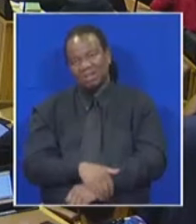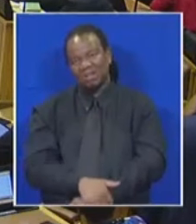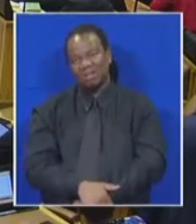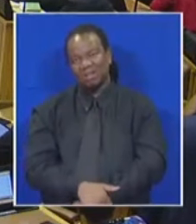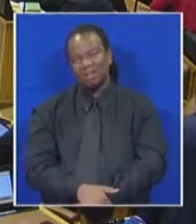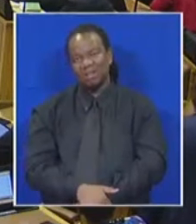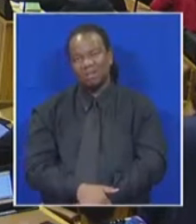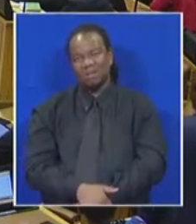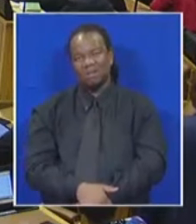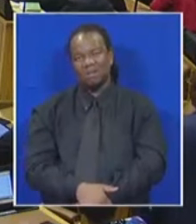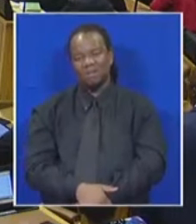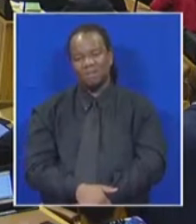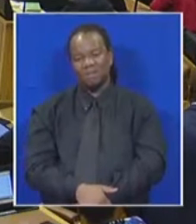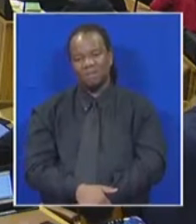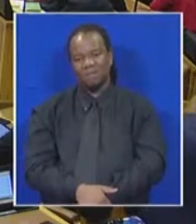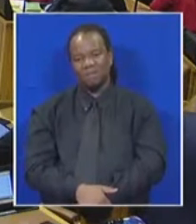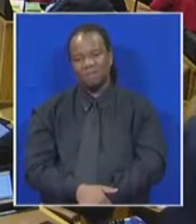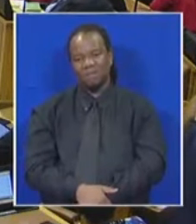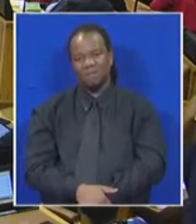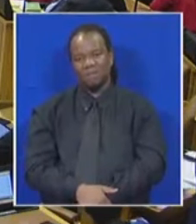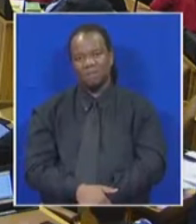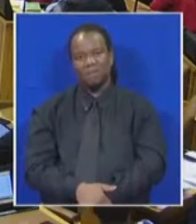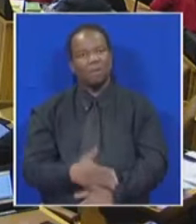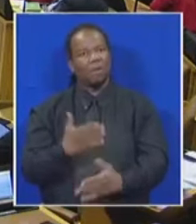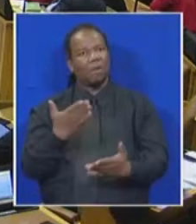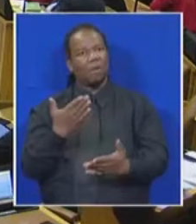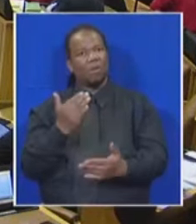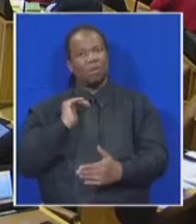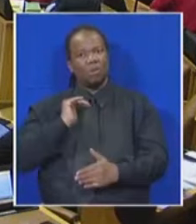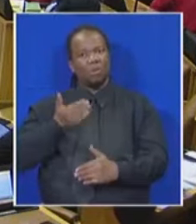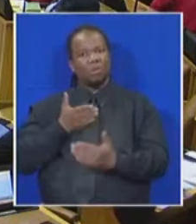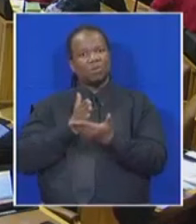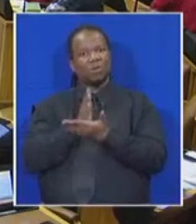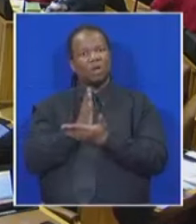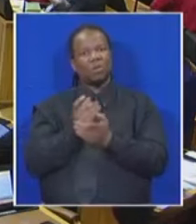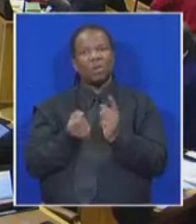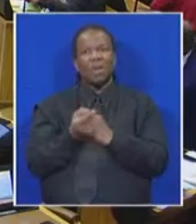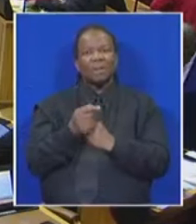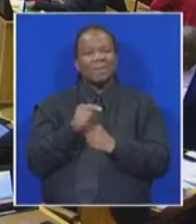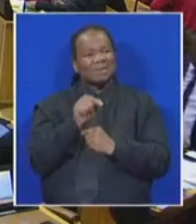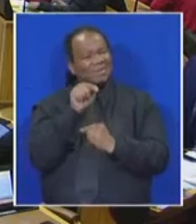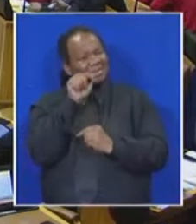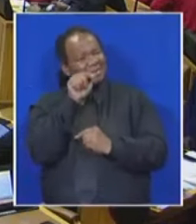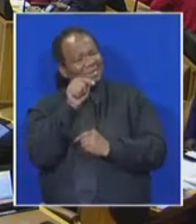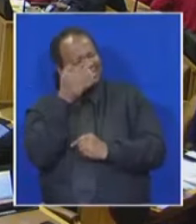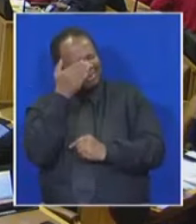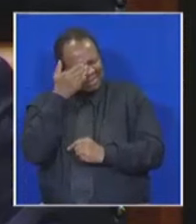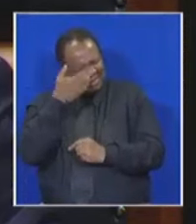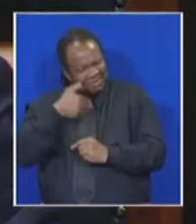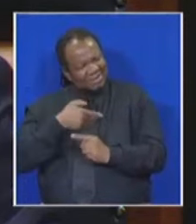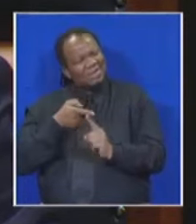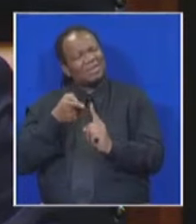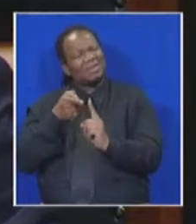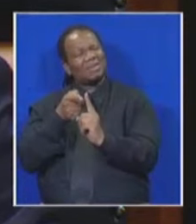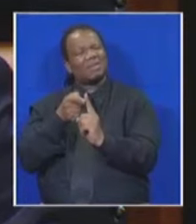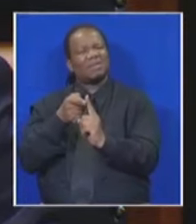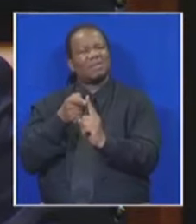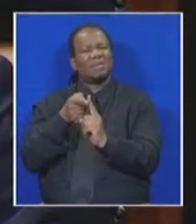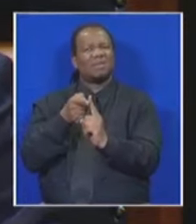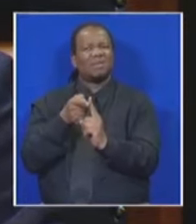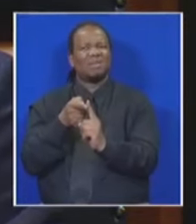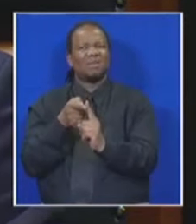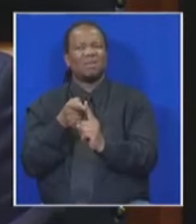Amalungelo abantu asifazana kuba. Honorable members, this is an exception. It's not the rule. It's an exception, please.